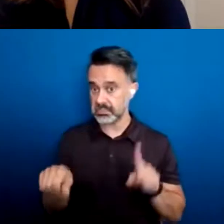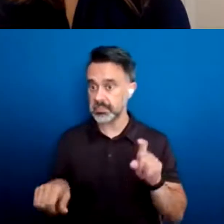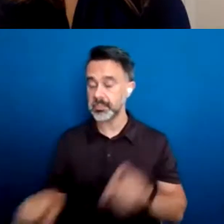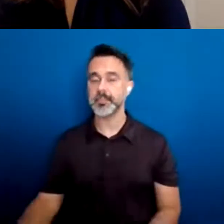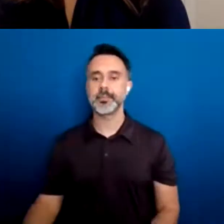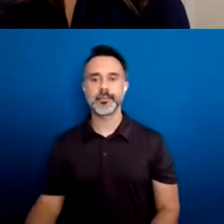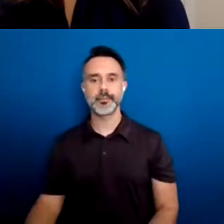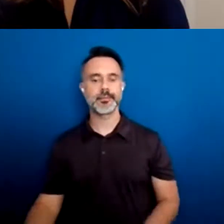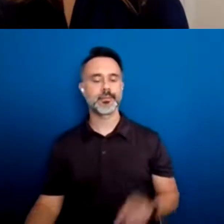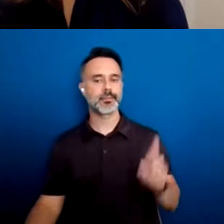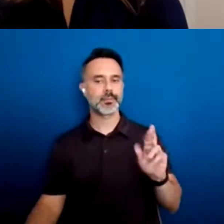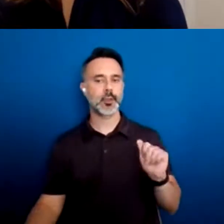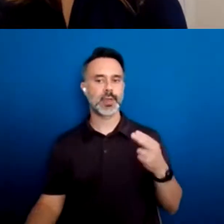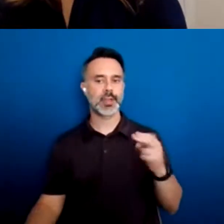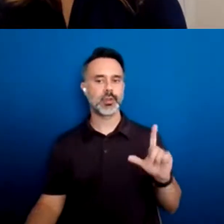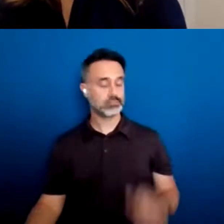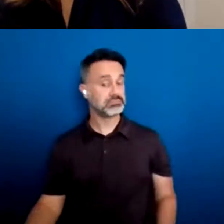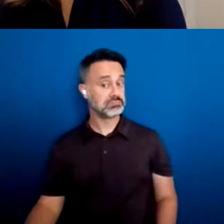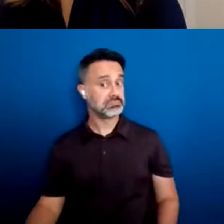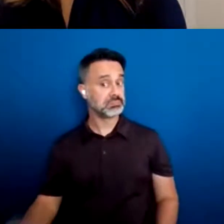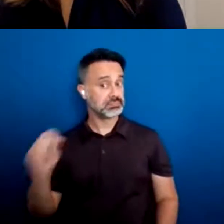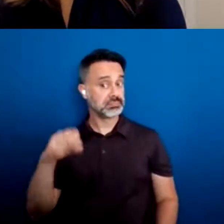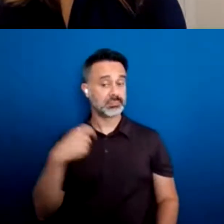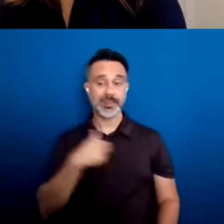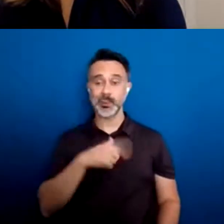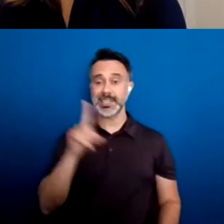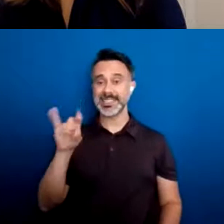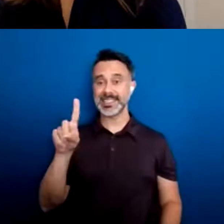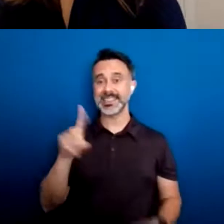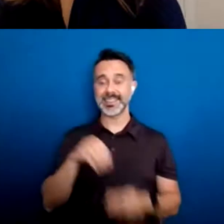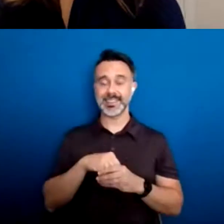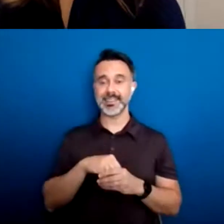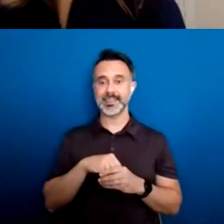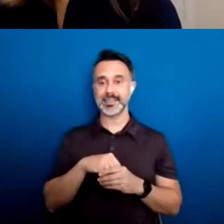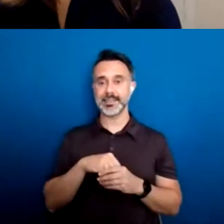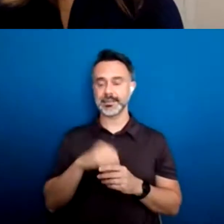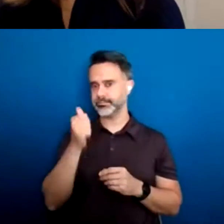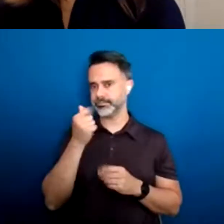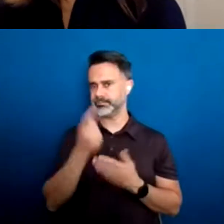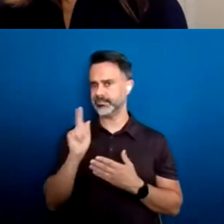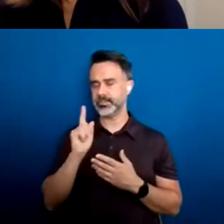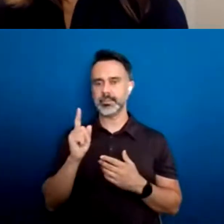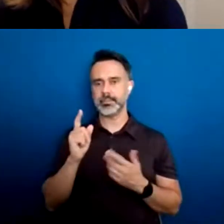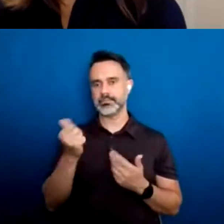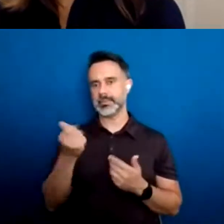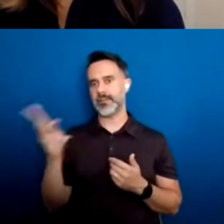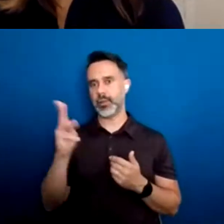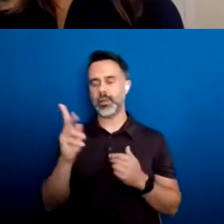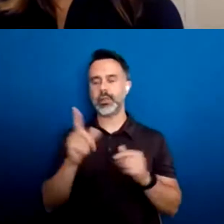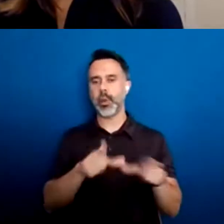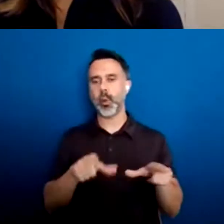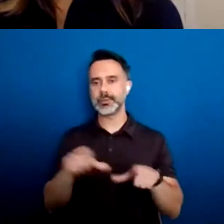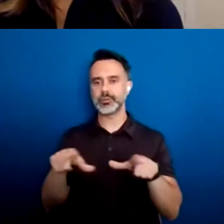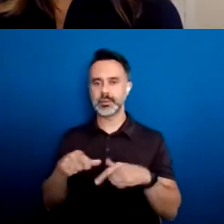Sure. We did a few last week, actually, at the Department of Human Assistance, several locations. So we are open